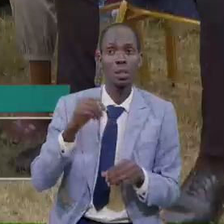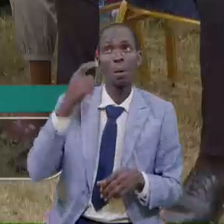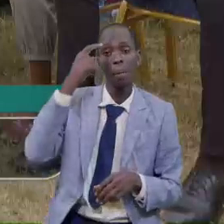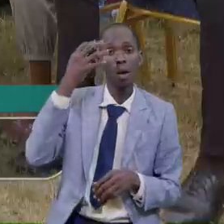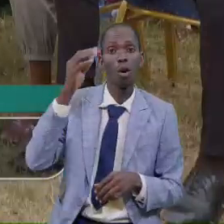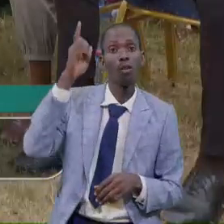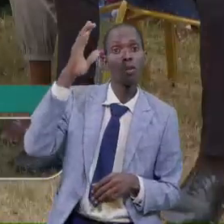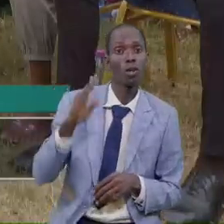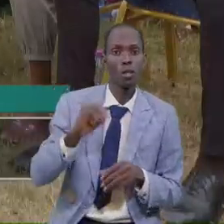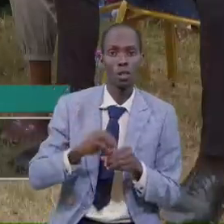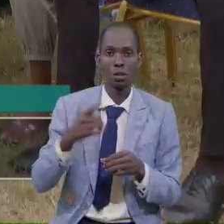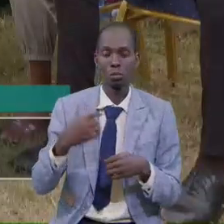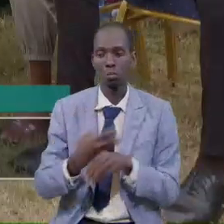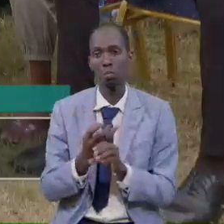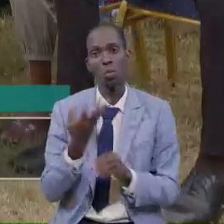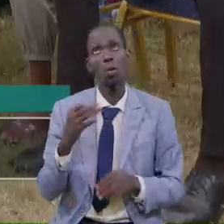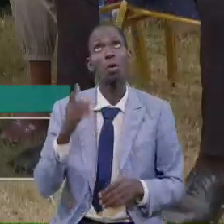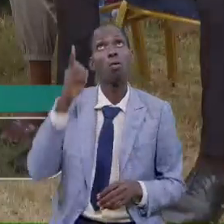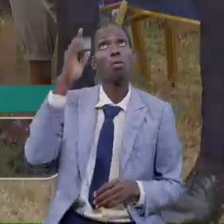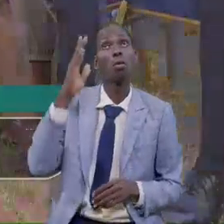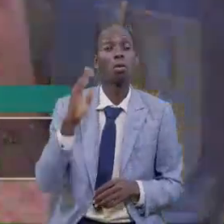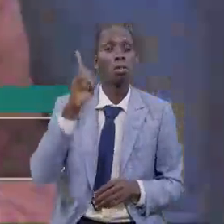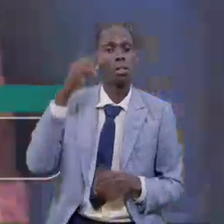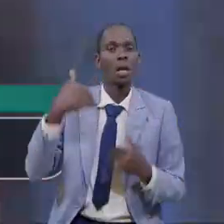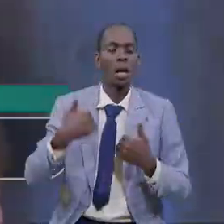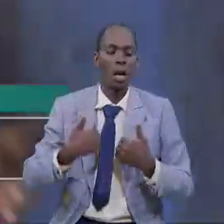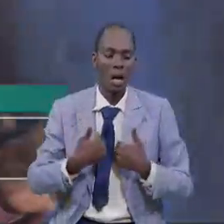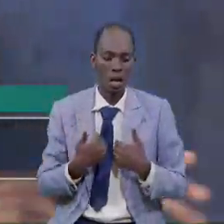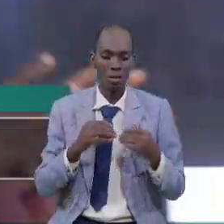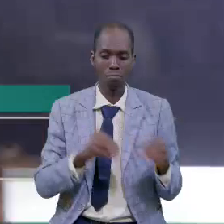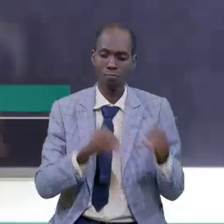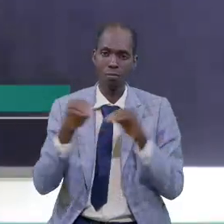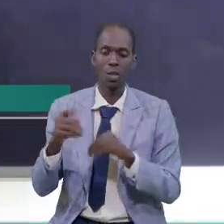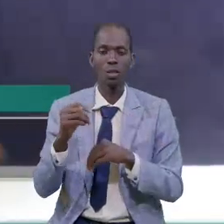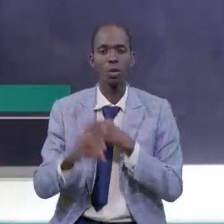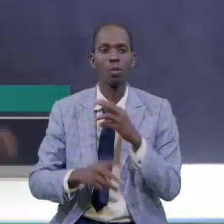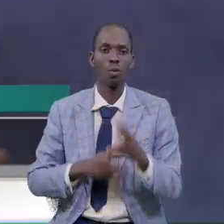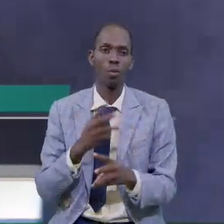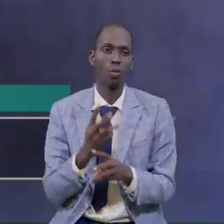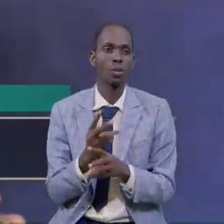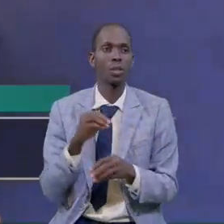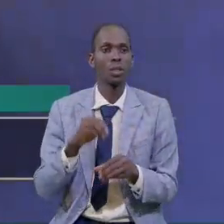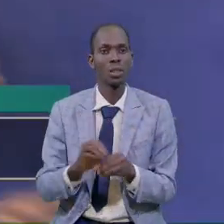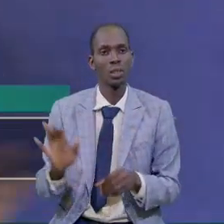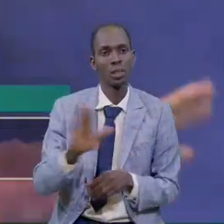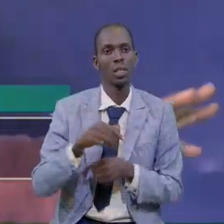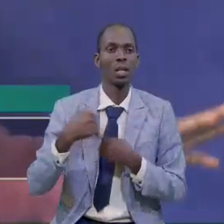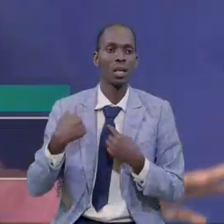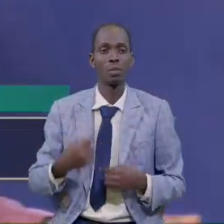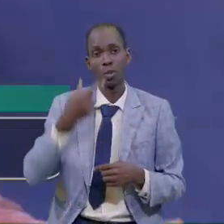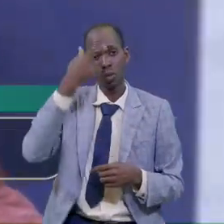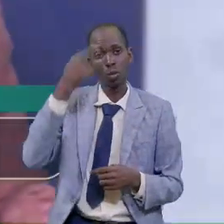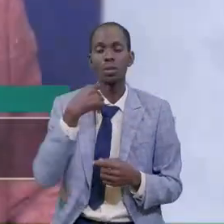he has set the world in their hearts. Because he told Adam and Eve,